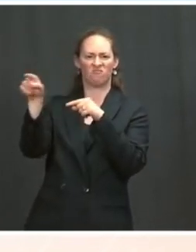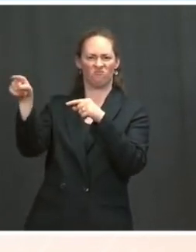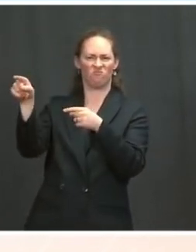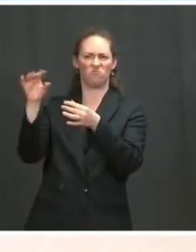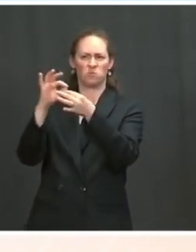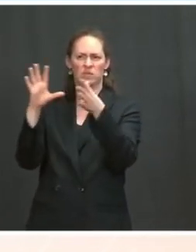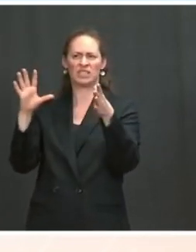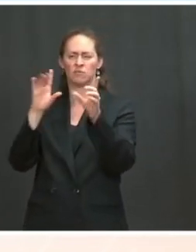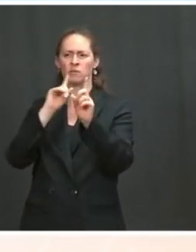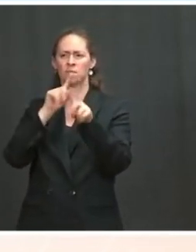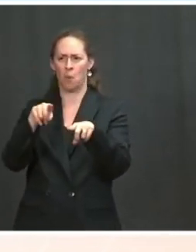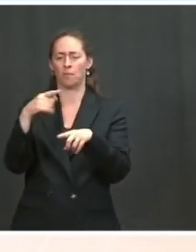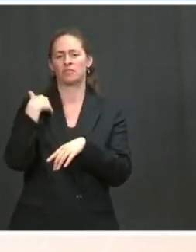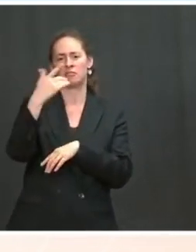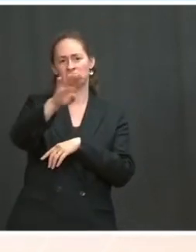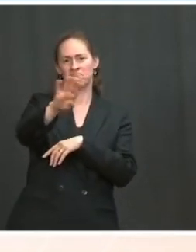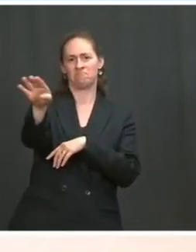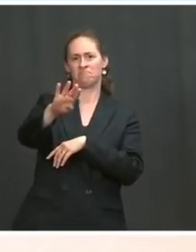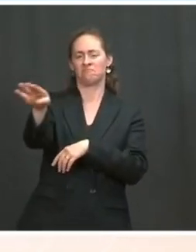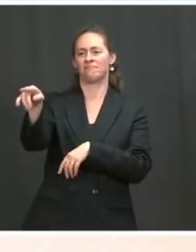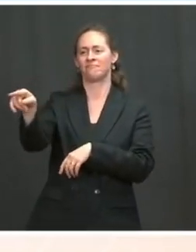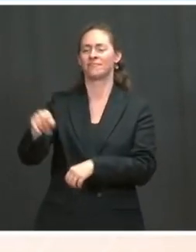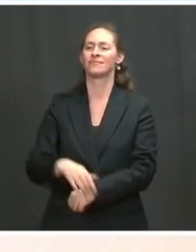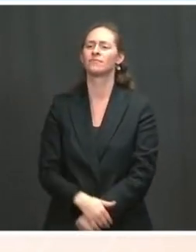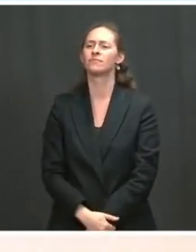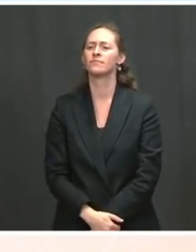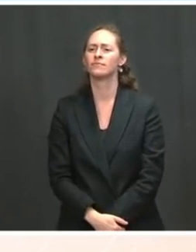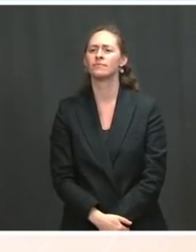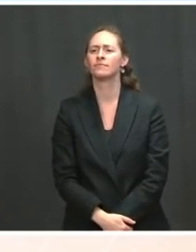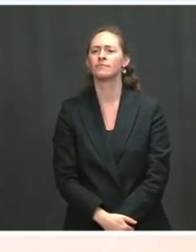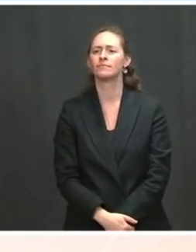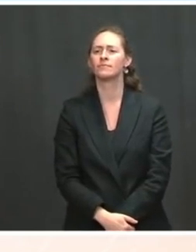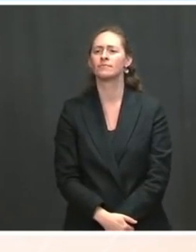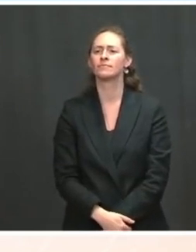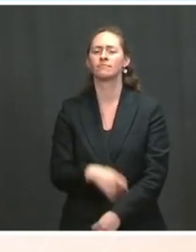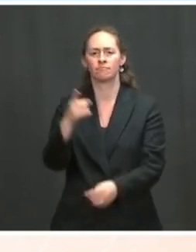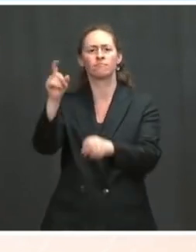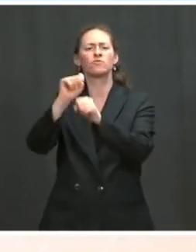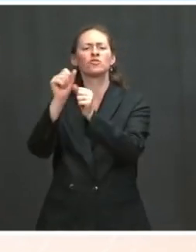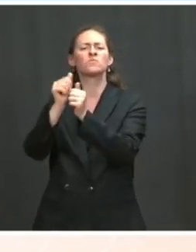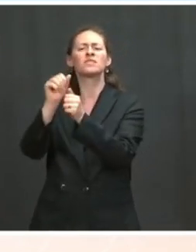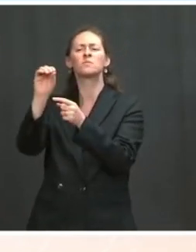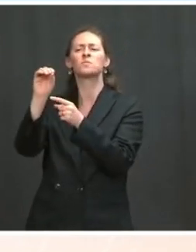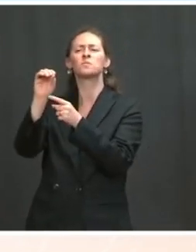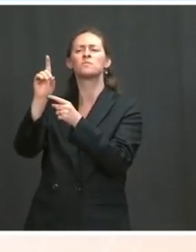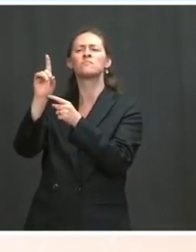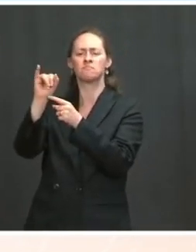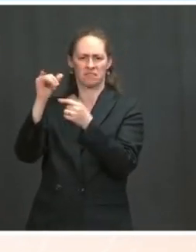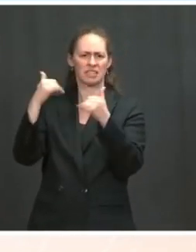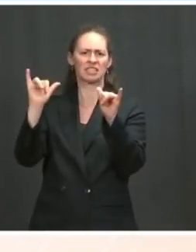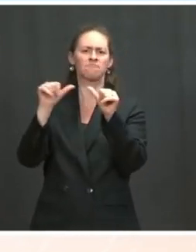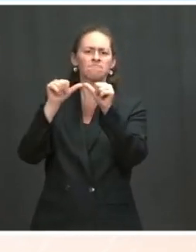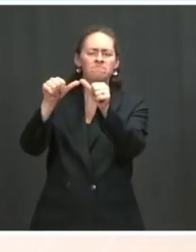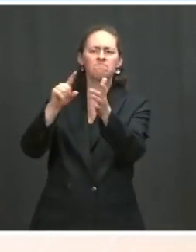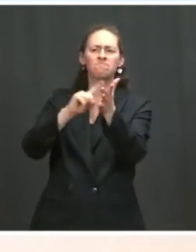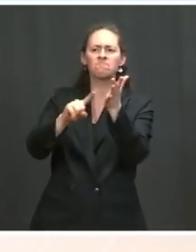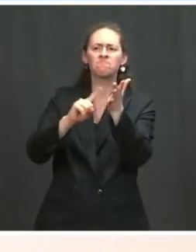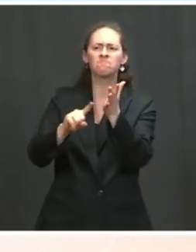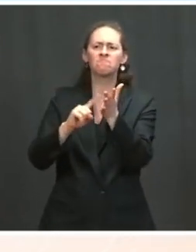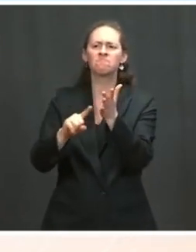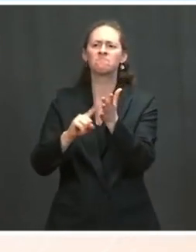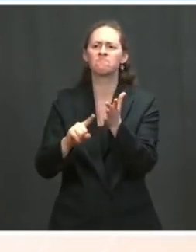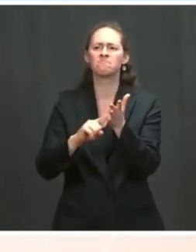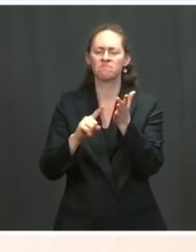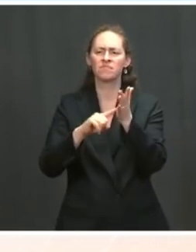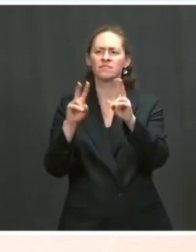the report. Their work with ODNI is ongoing. The team's actively working on it, but it's not at a